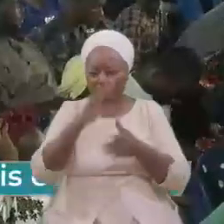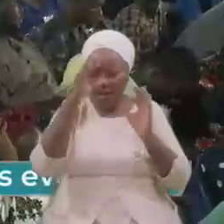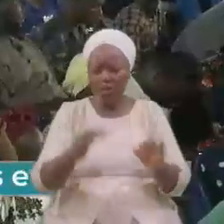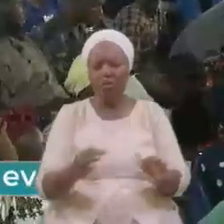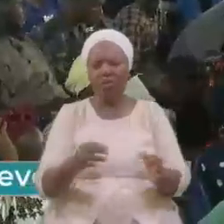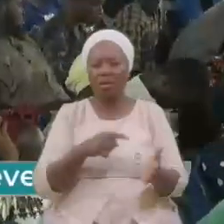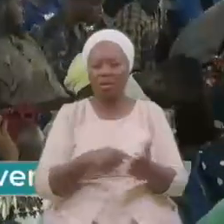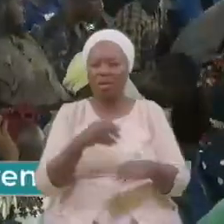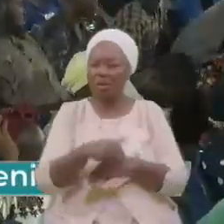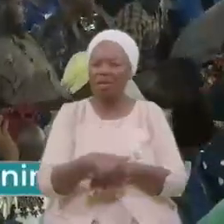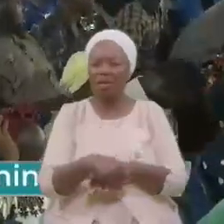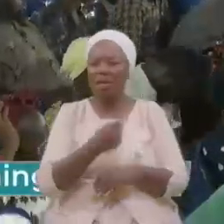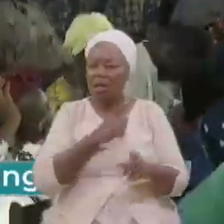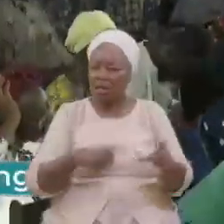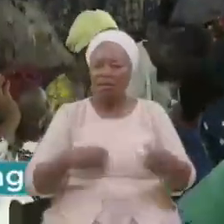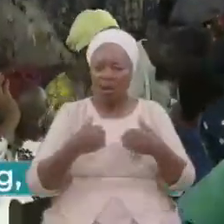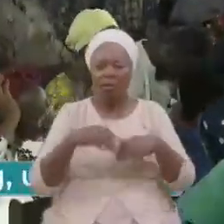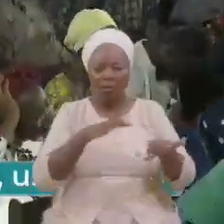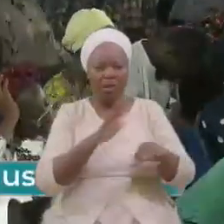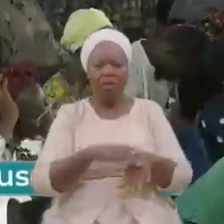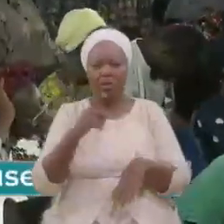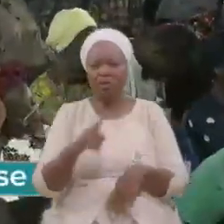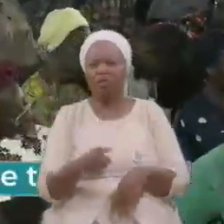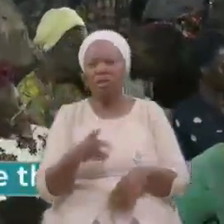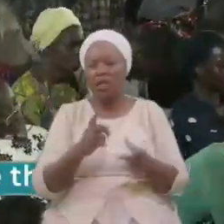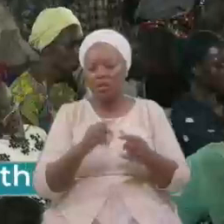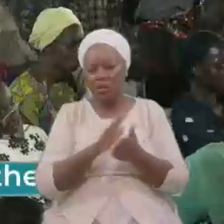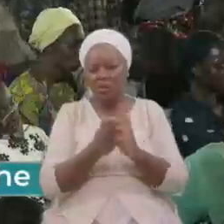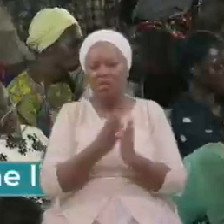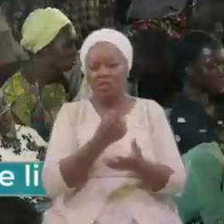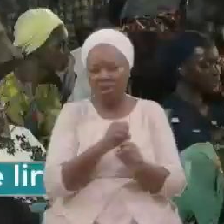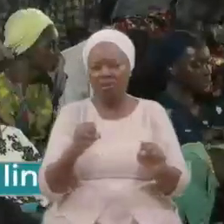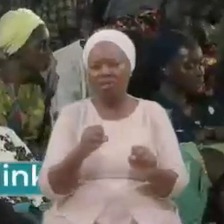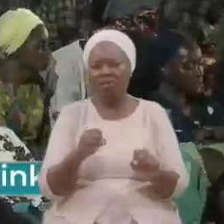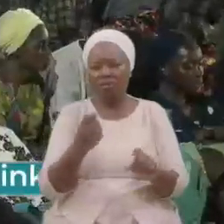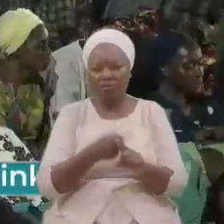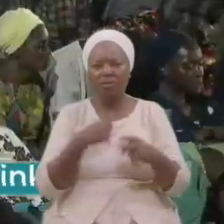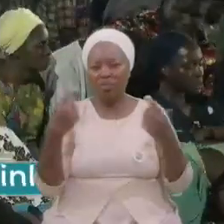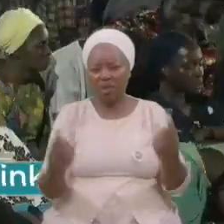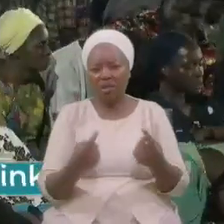legibly, write clearly, write in capital letters. And then,